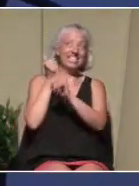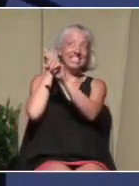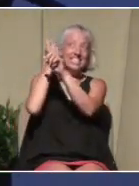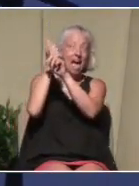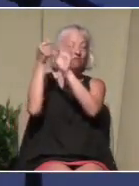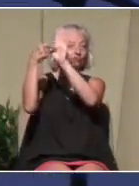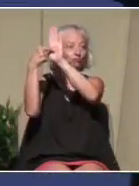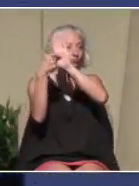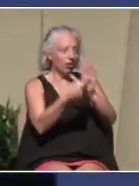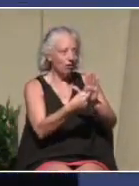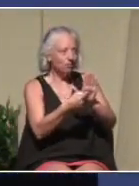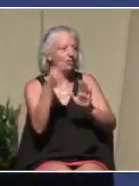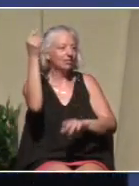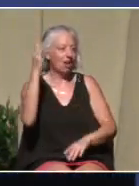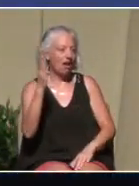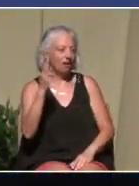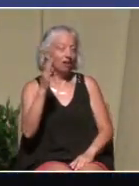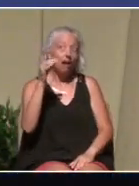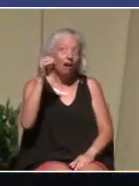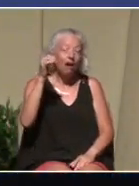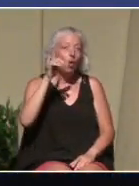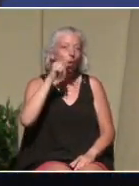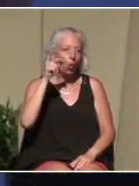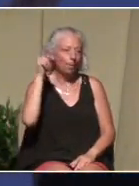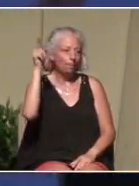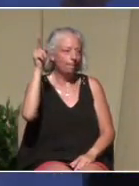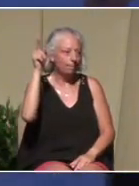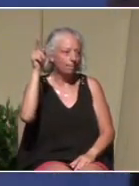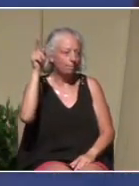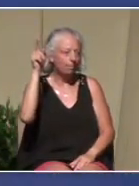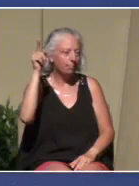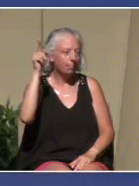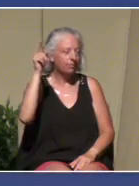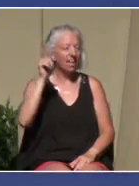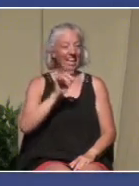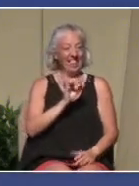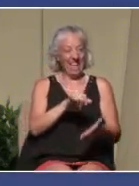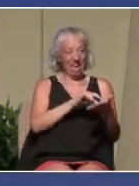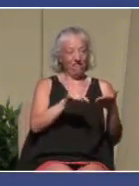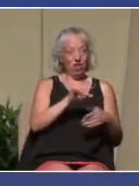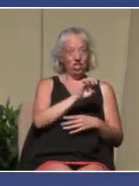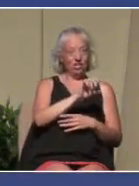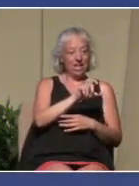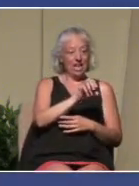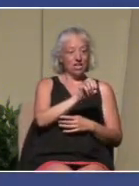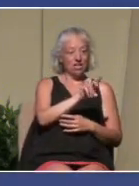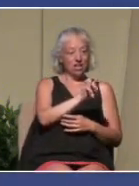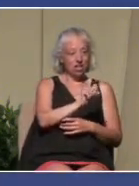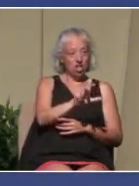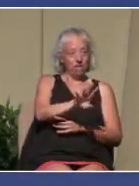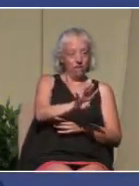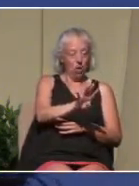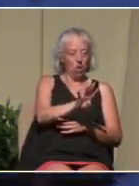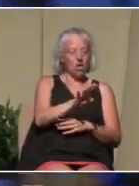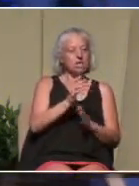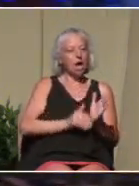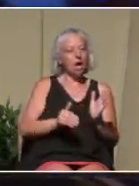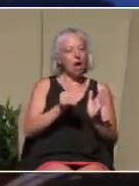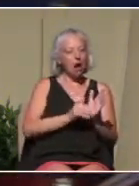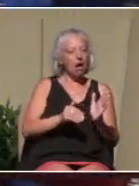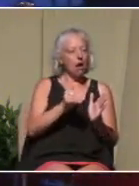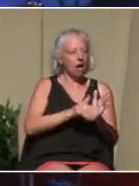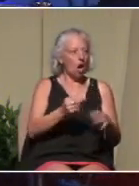God. God says, this is who I am. And this particular verse is one that is repeated again and again. People are